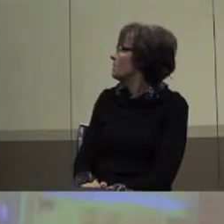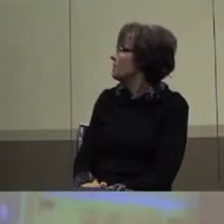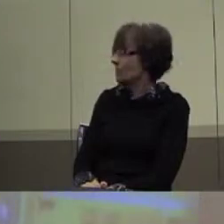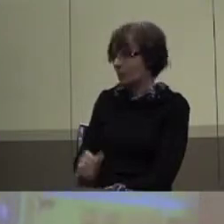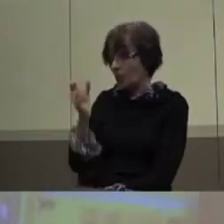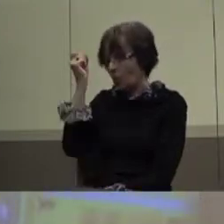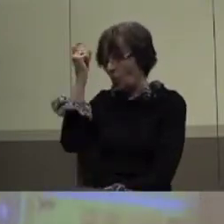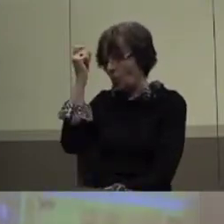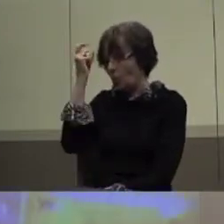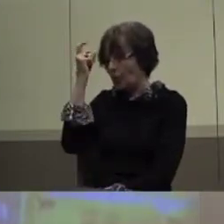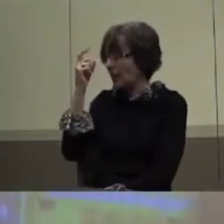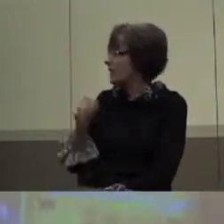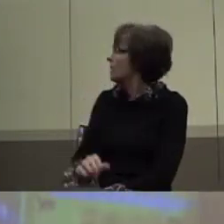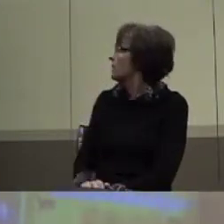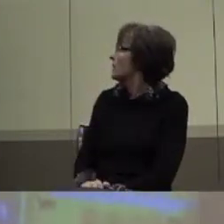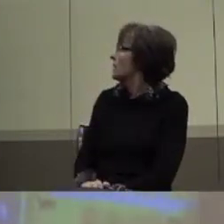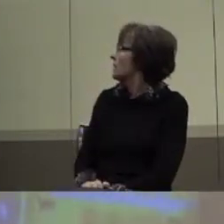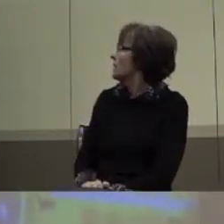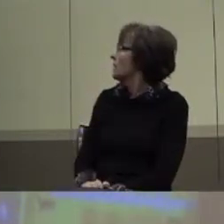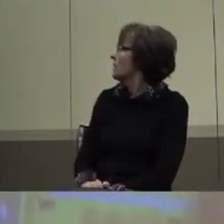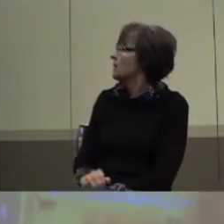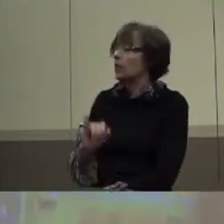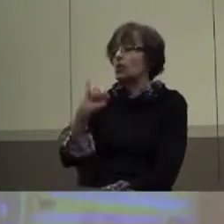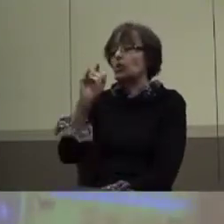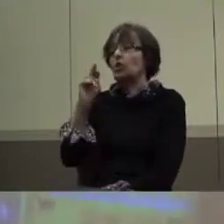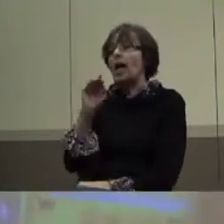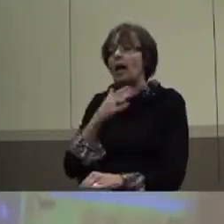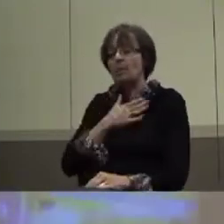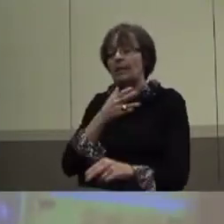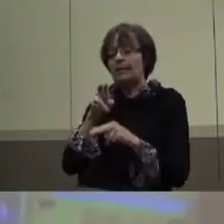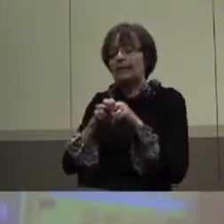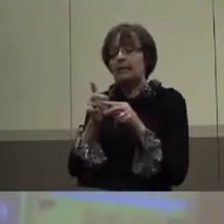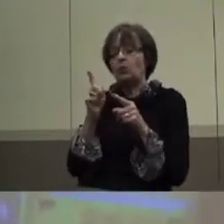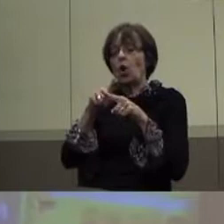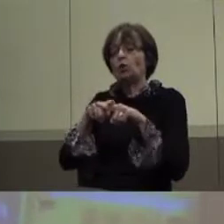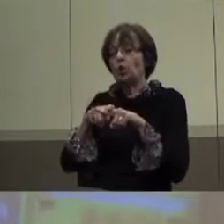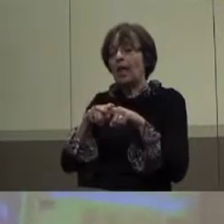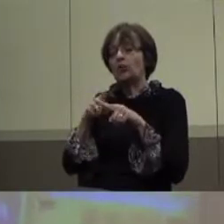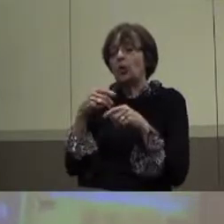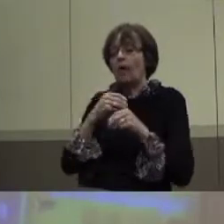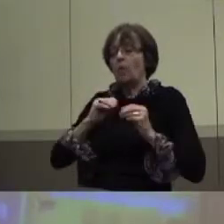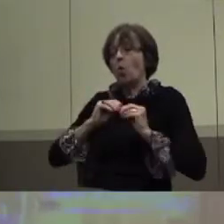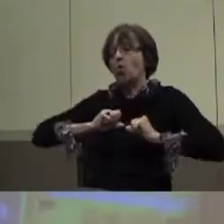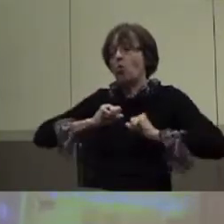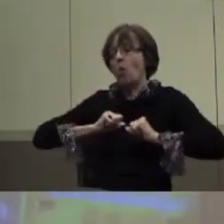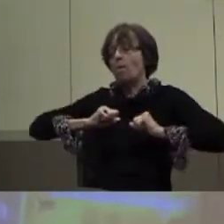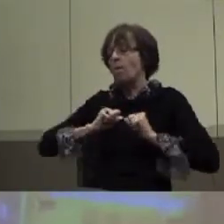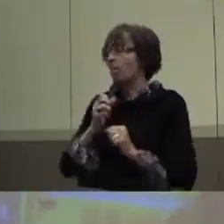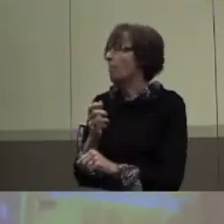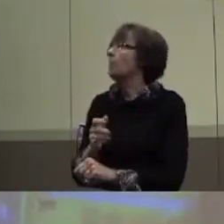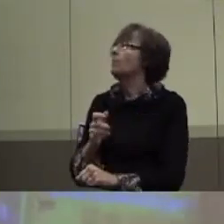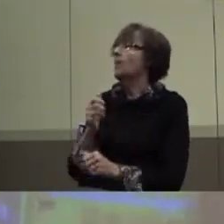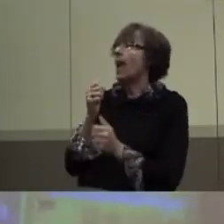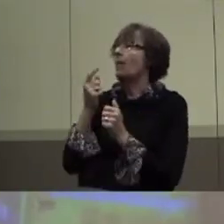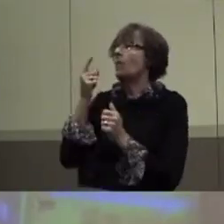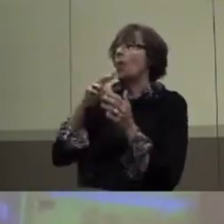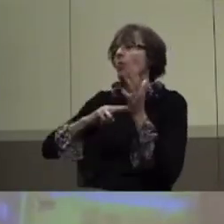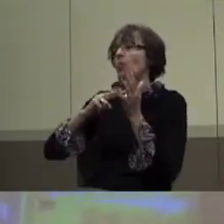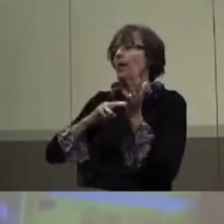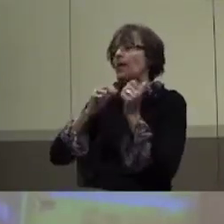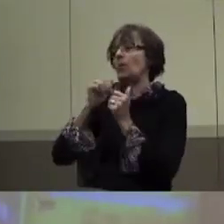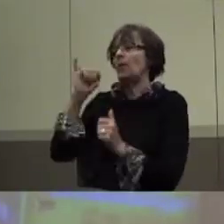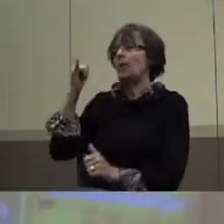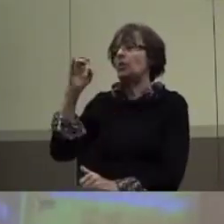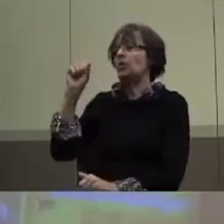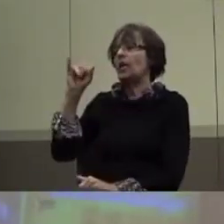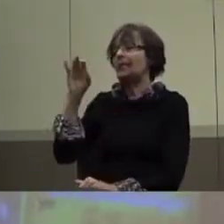Today is Friday. Good. Okay, now look. If today is Friday, then what?